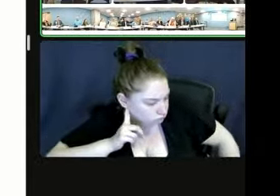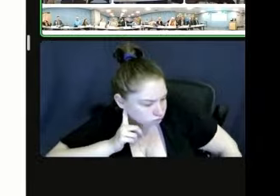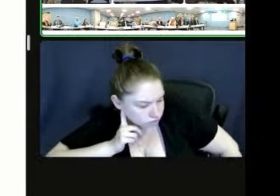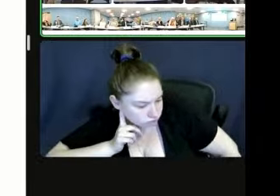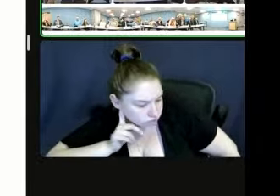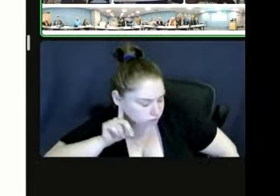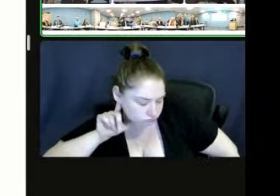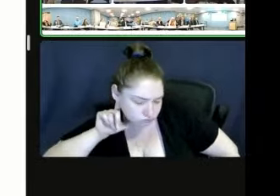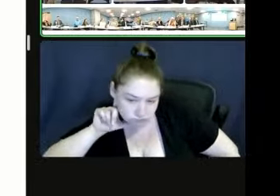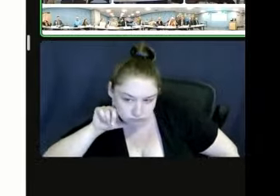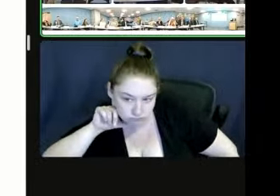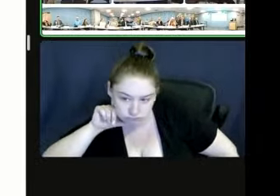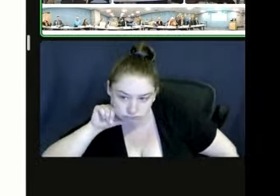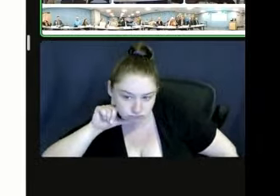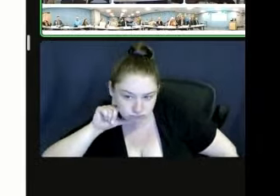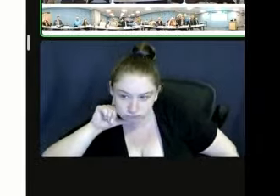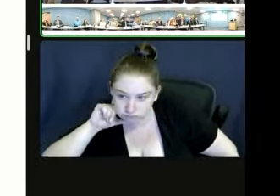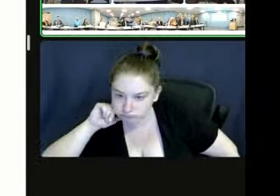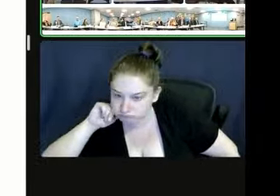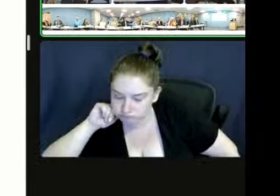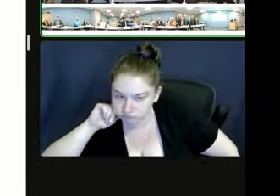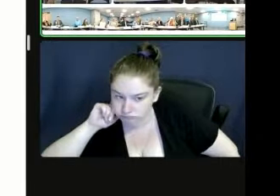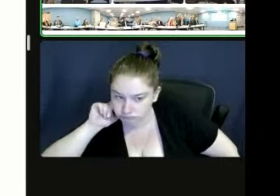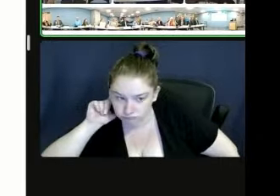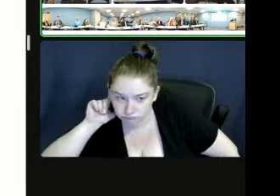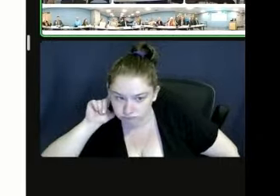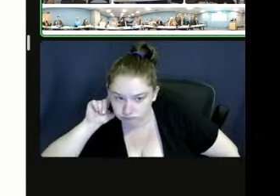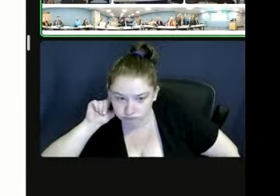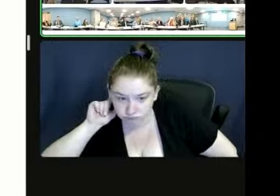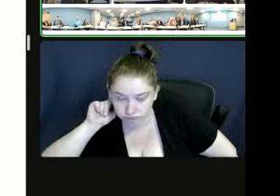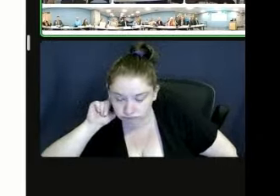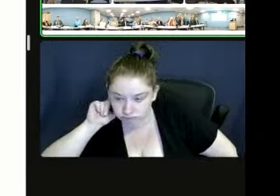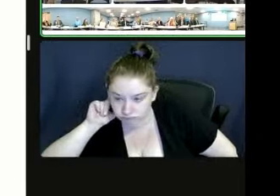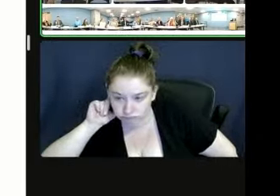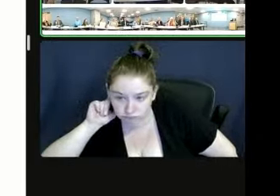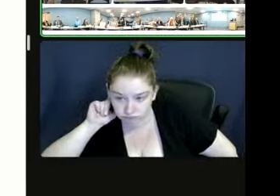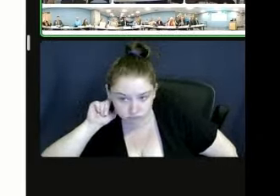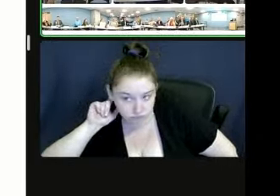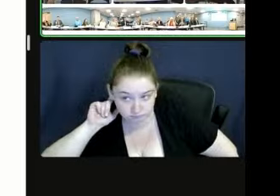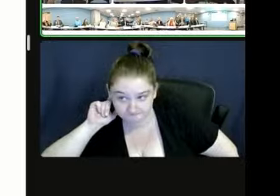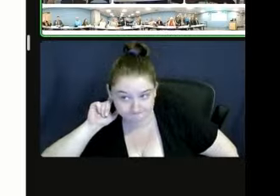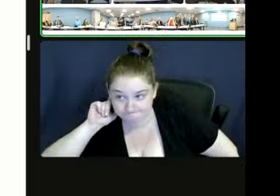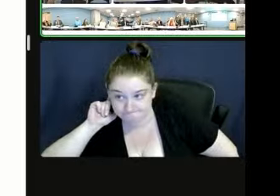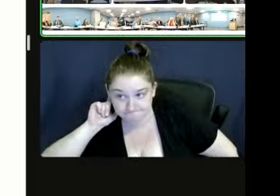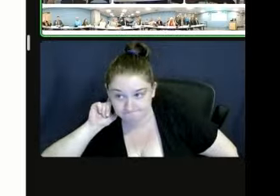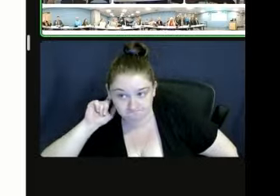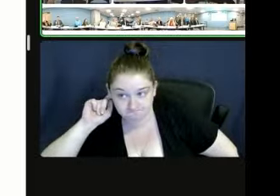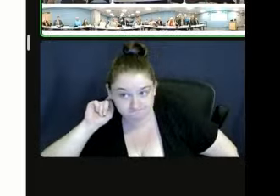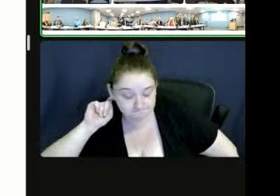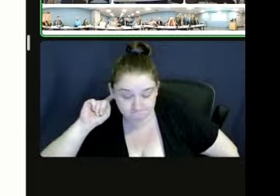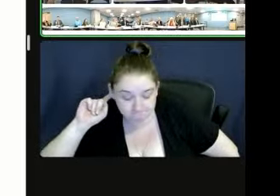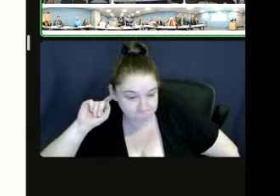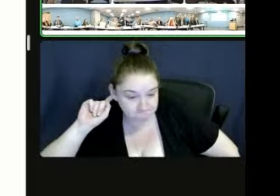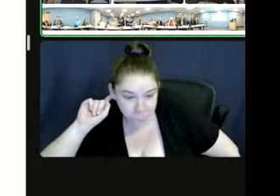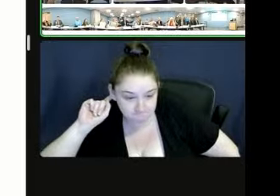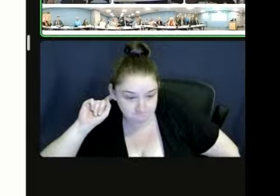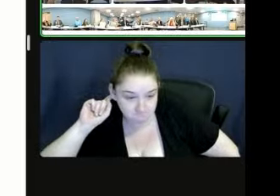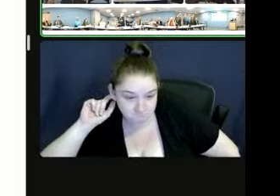waive for nonprofit organizations. We do make a good bit of those. So there's some things like that that you get impacted. Are